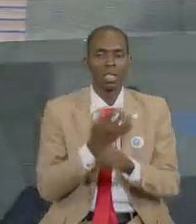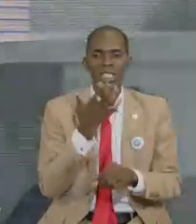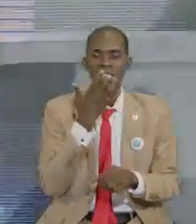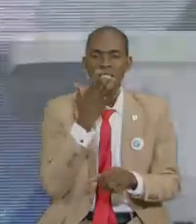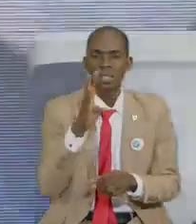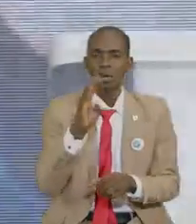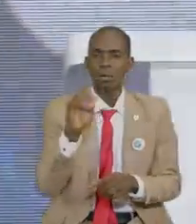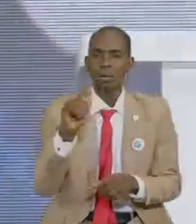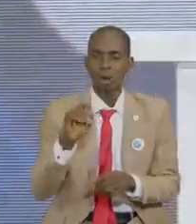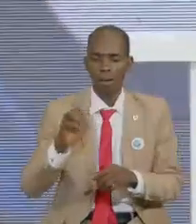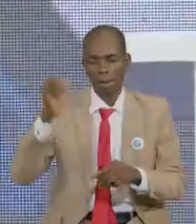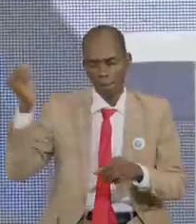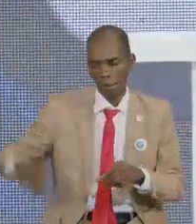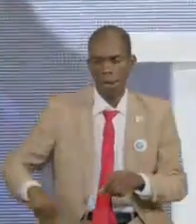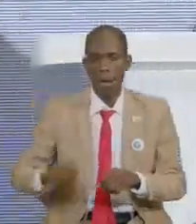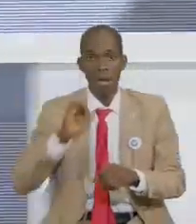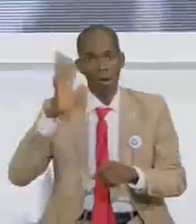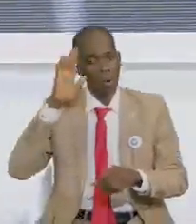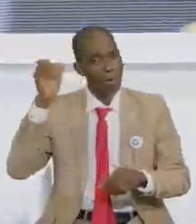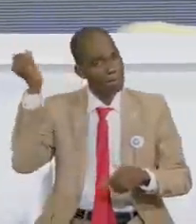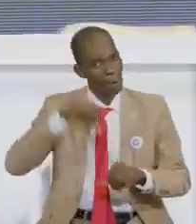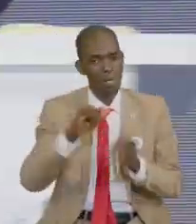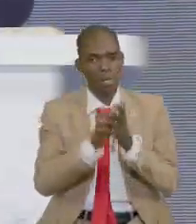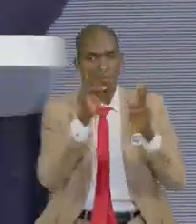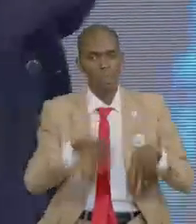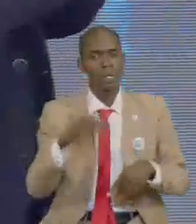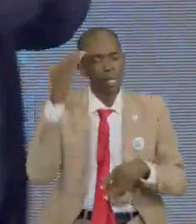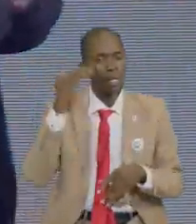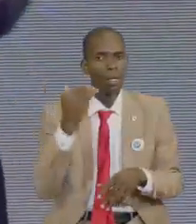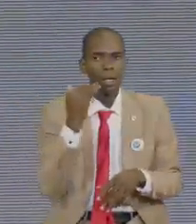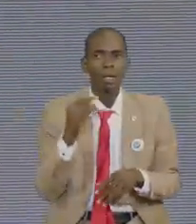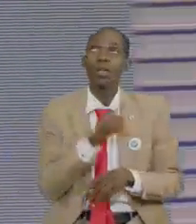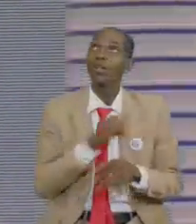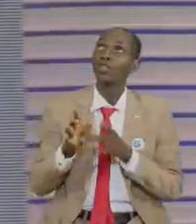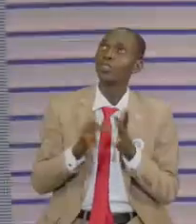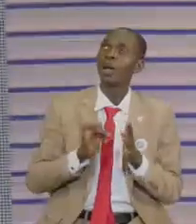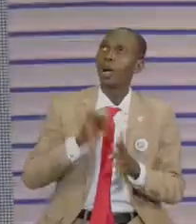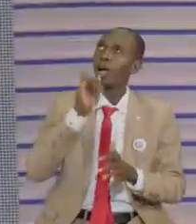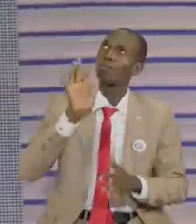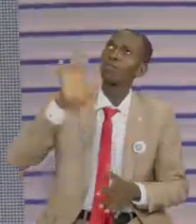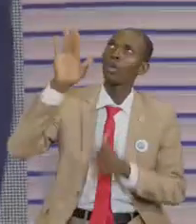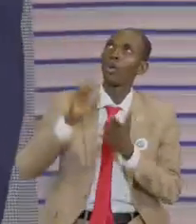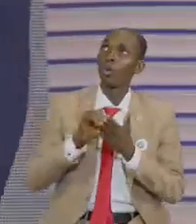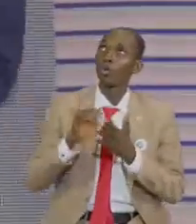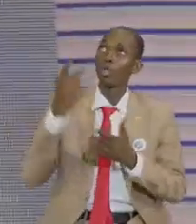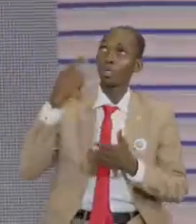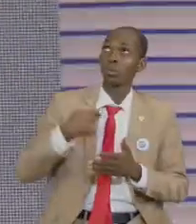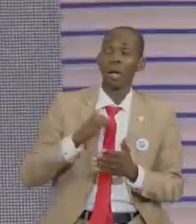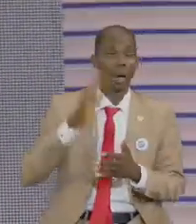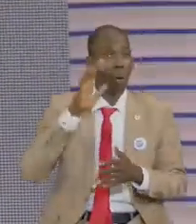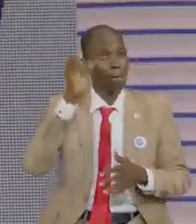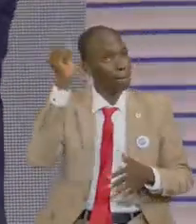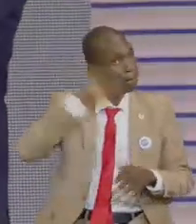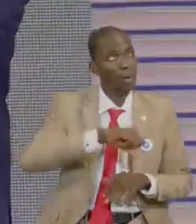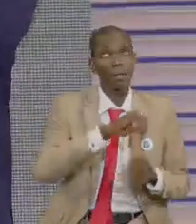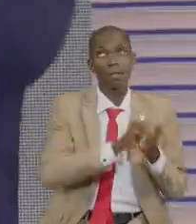to break his head. Lord Jesus, I belong to you. I want to break this man's head